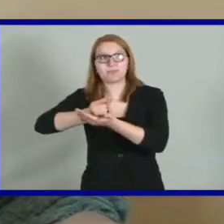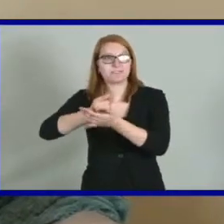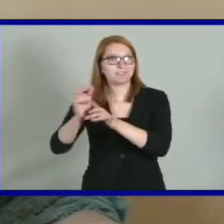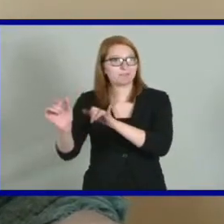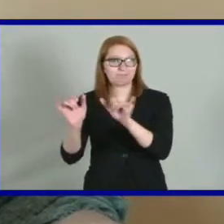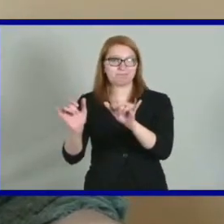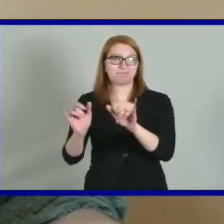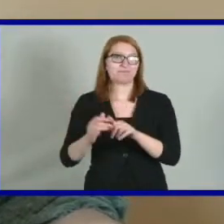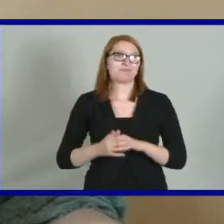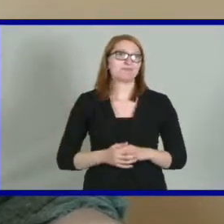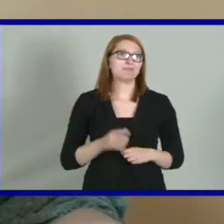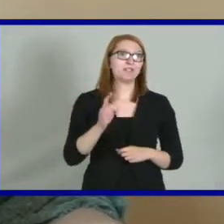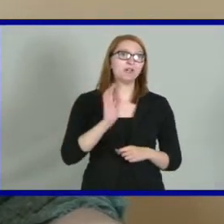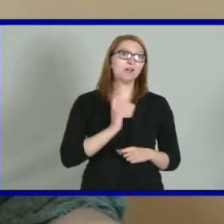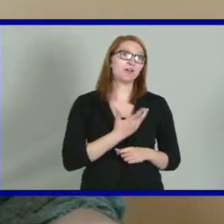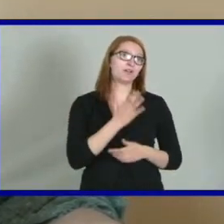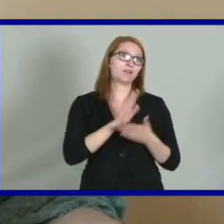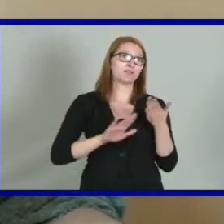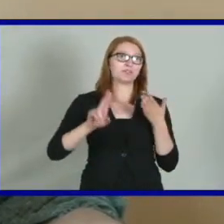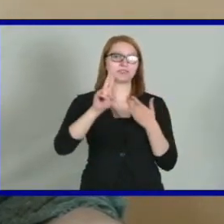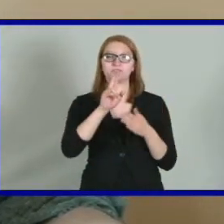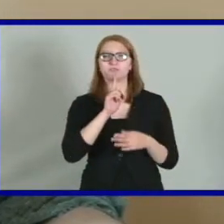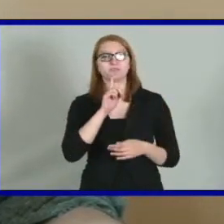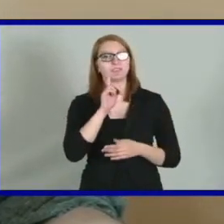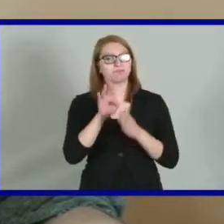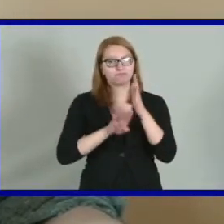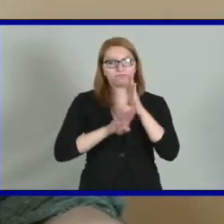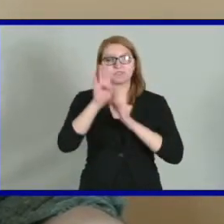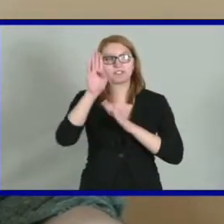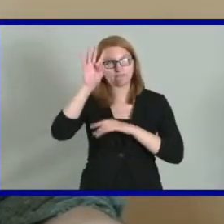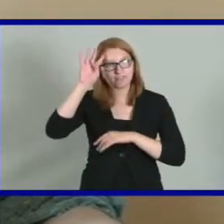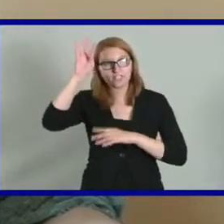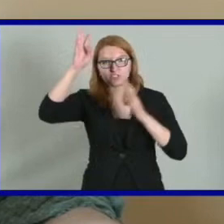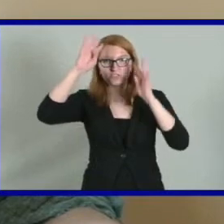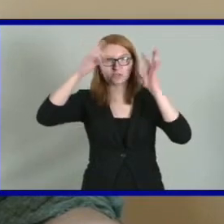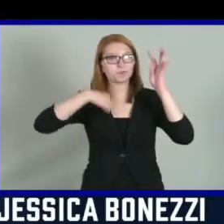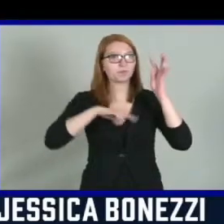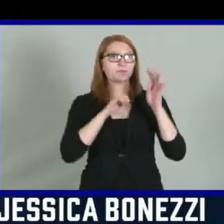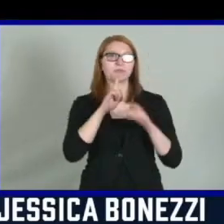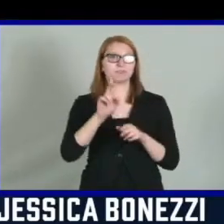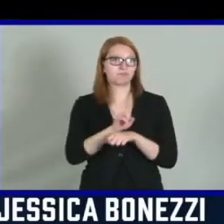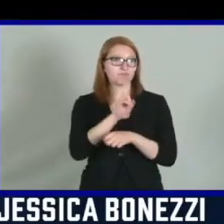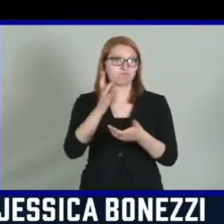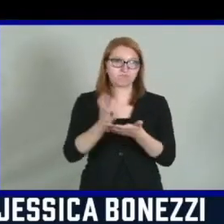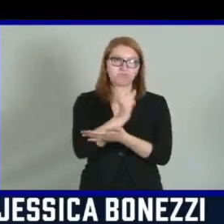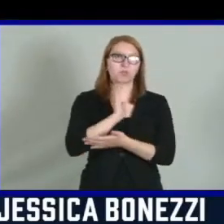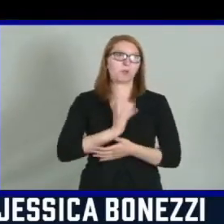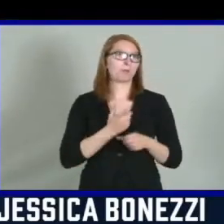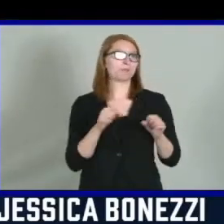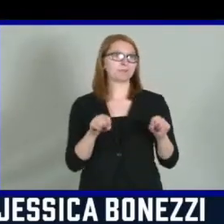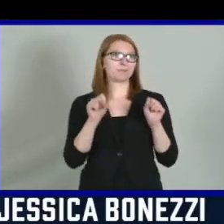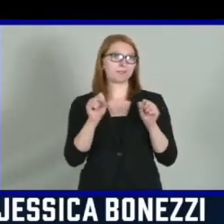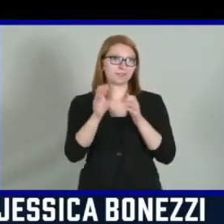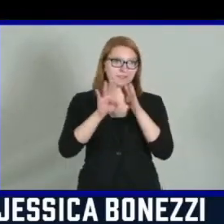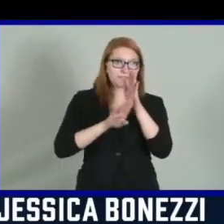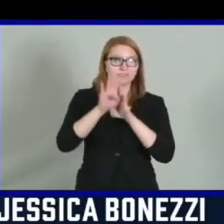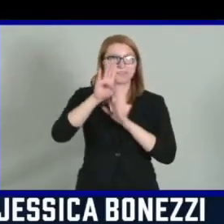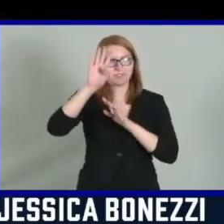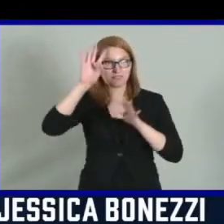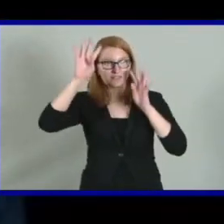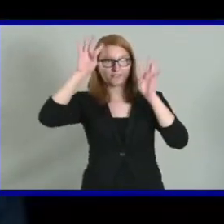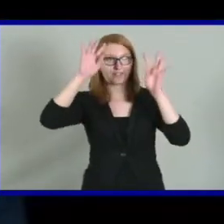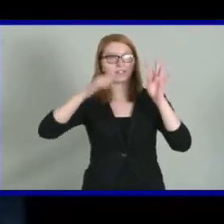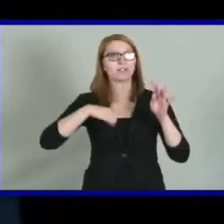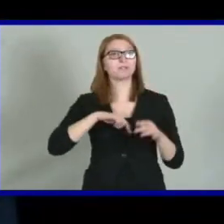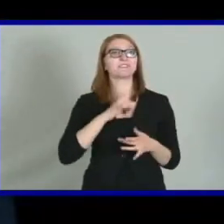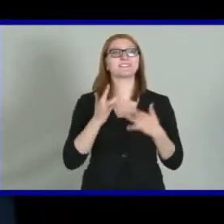of resilience and innovation. And we truly unlock our potential when we open up and we communicate. I'm so excited for our future as professionals in our chosen